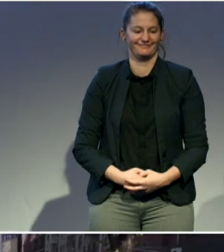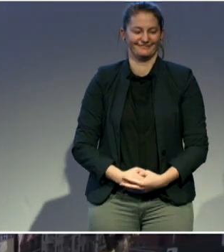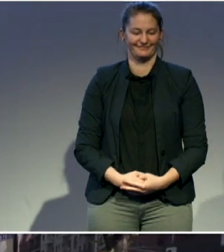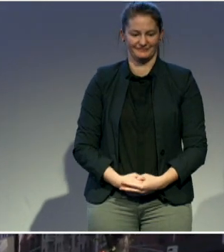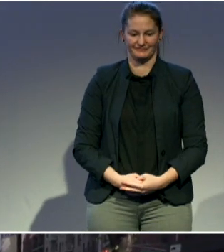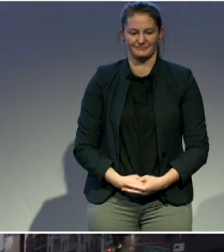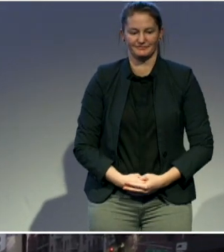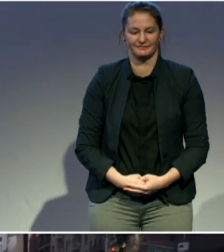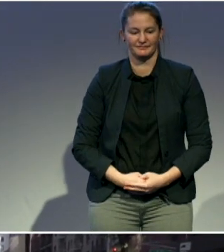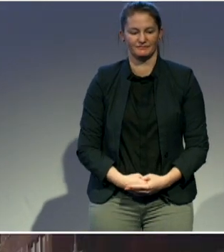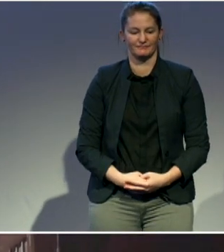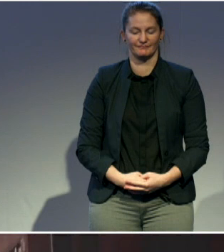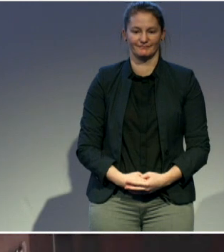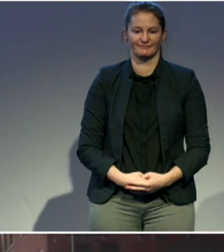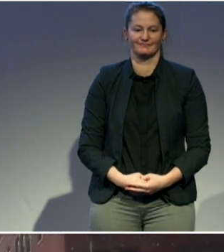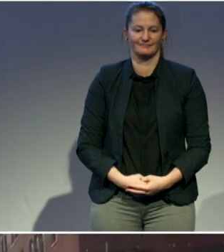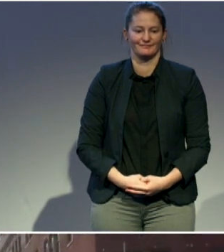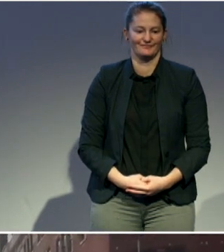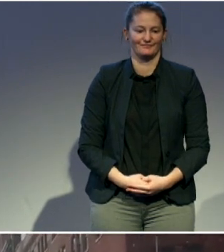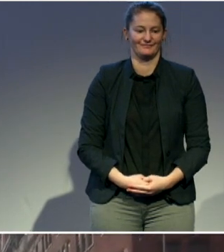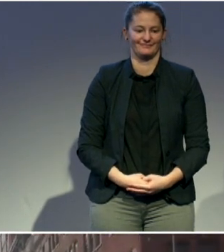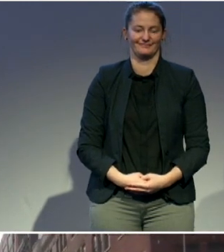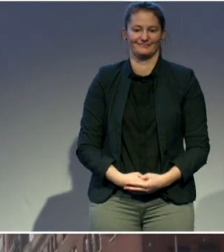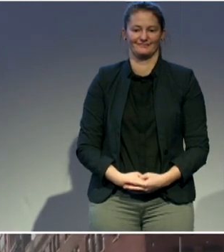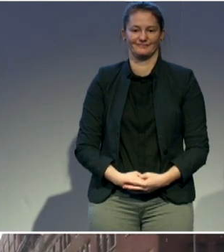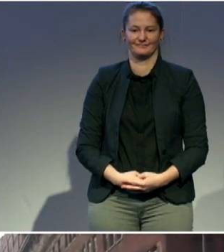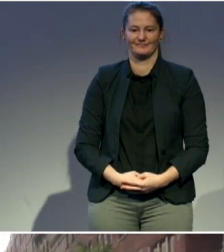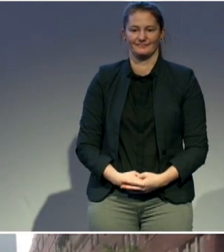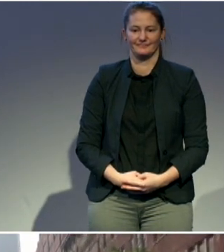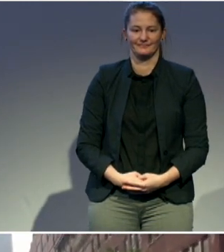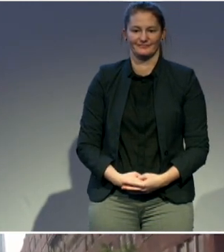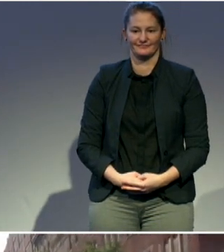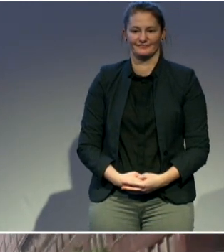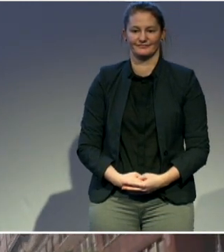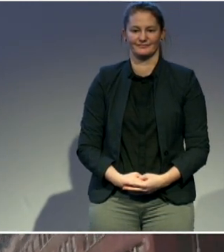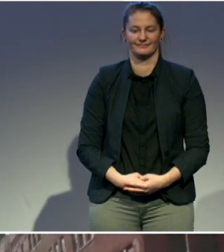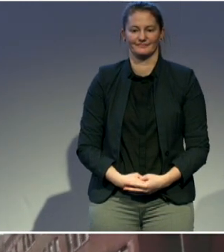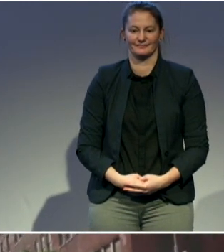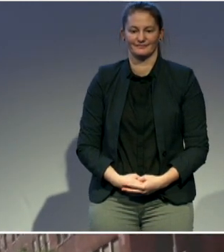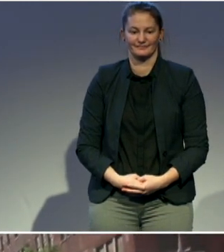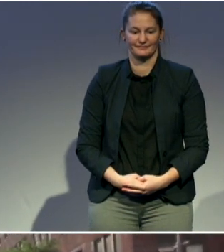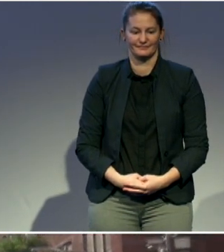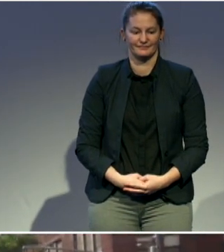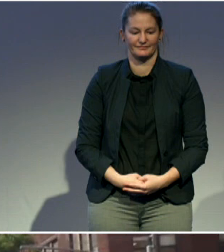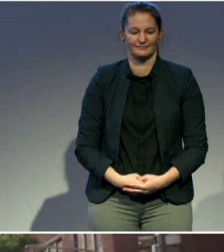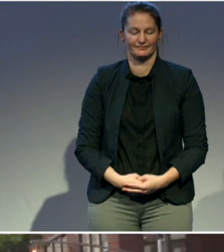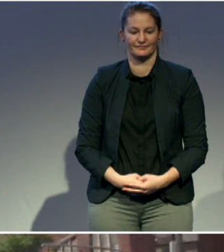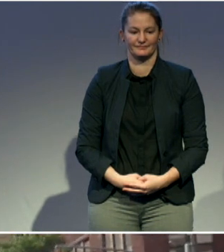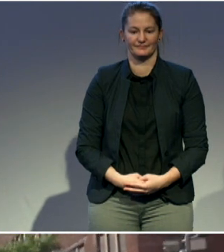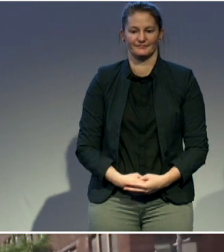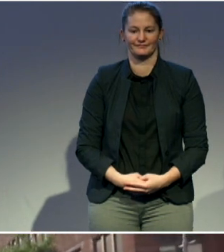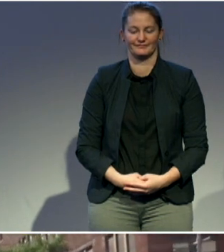And I'm really proud to represent all of those issues because we need to make the city